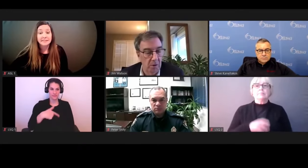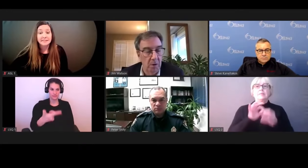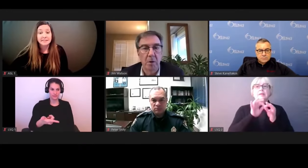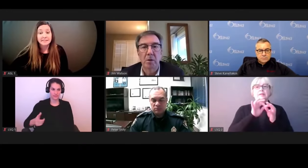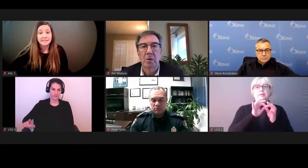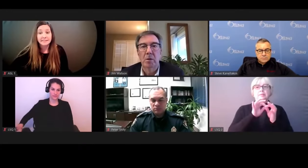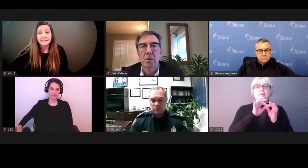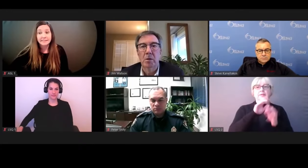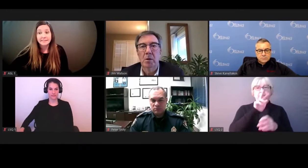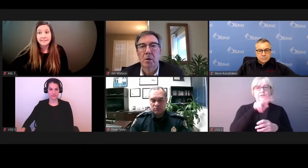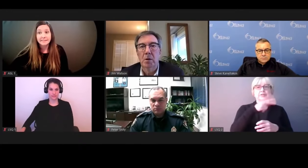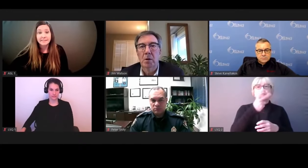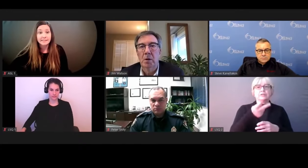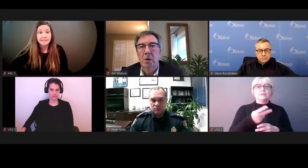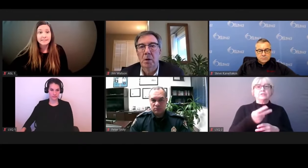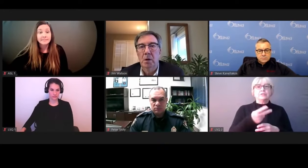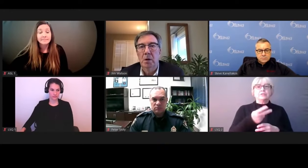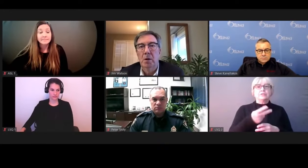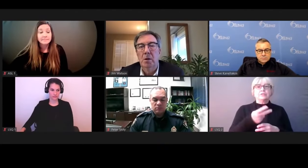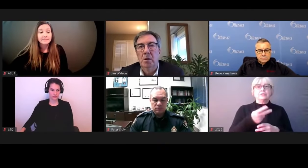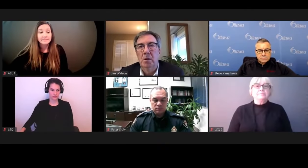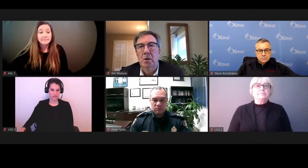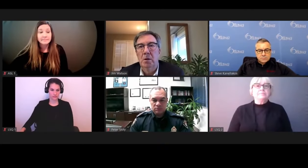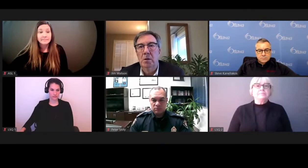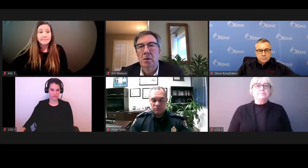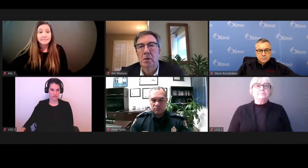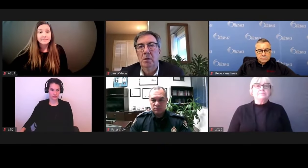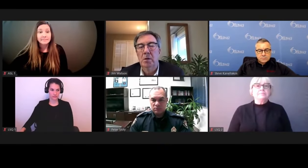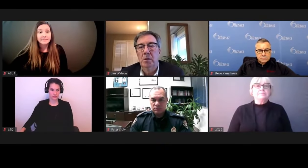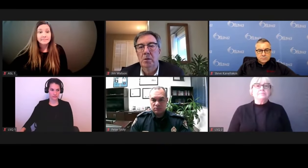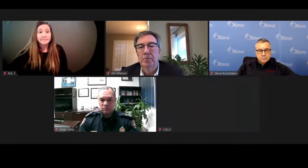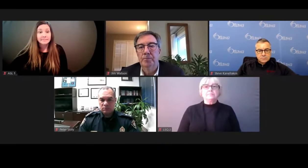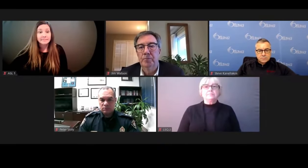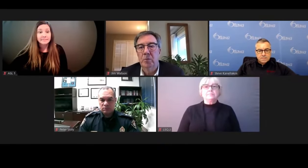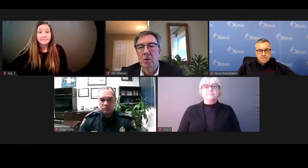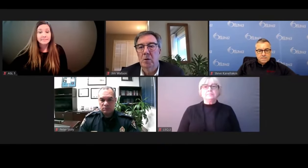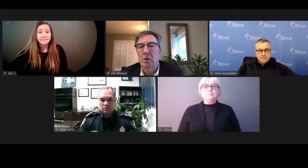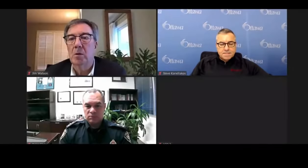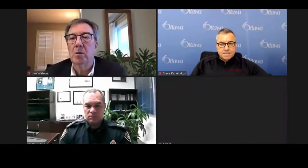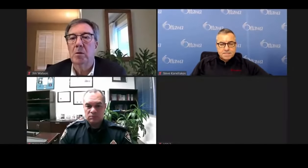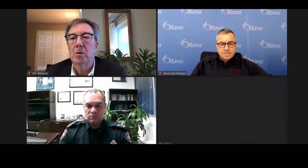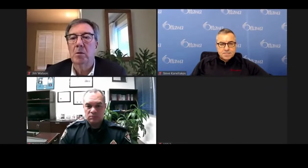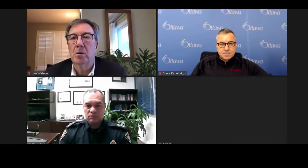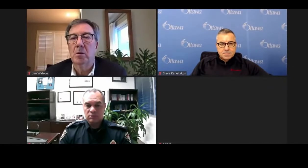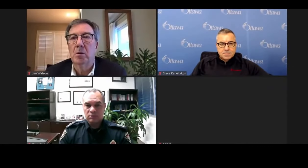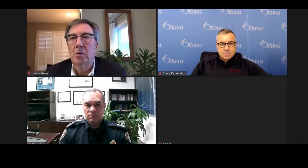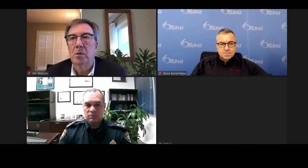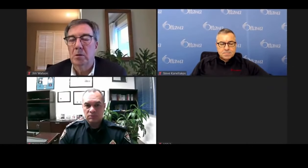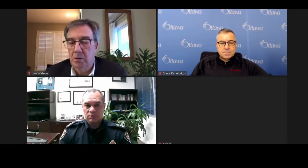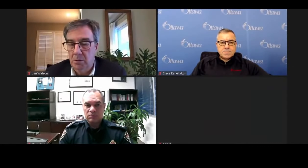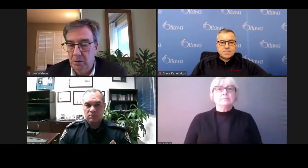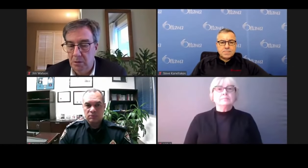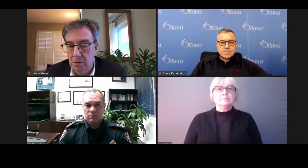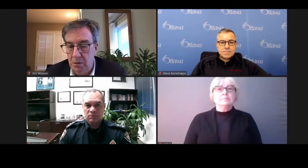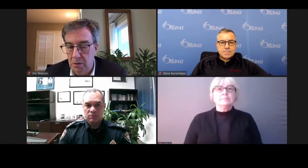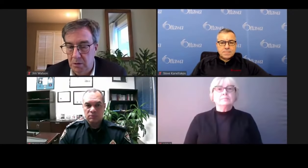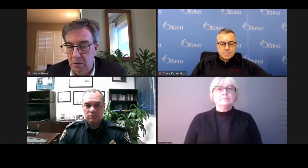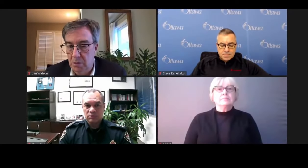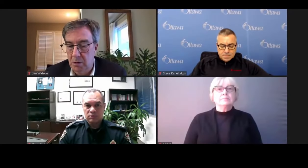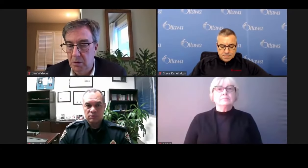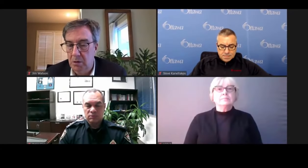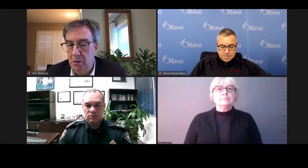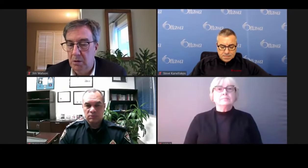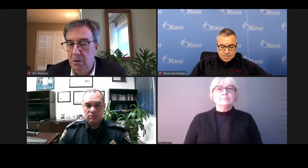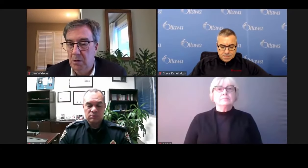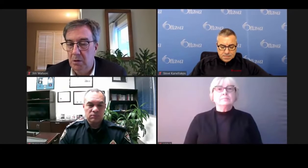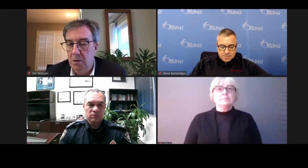Presse. So go ahead, Christy. Hi, good afternoon. I'm wondering if we could just go back to the